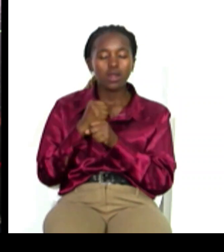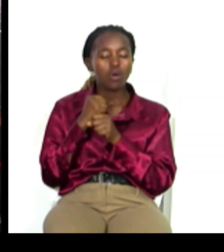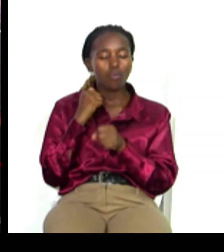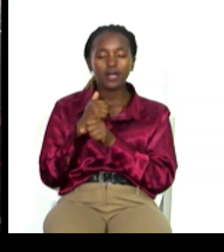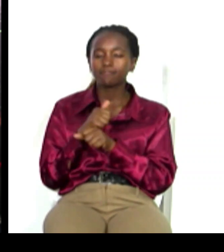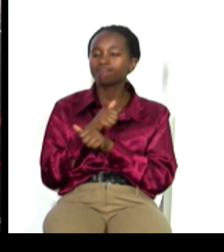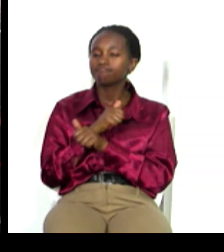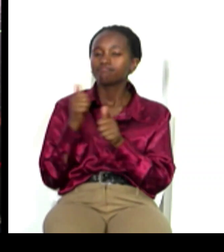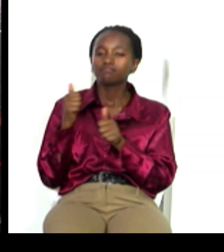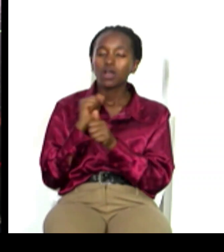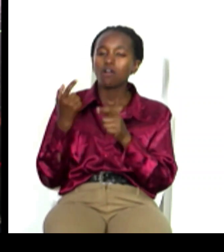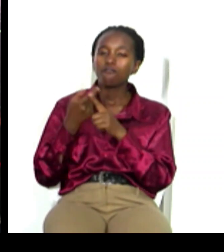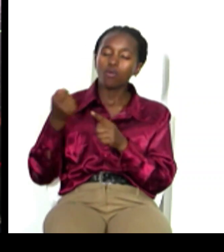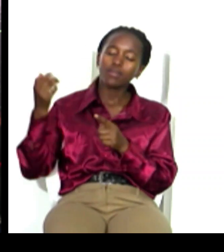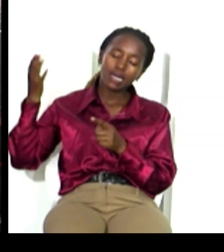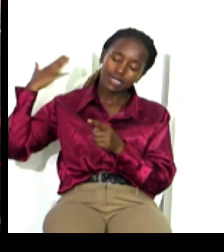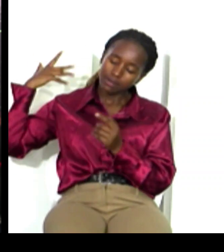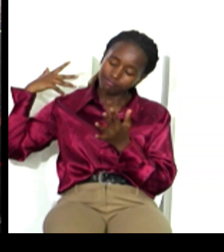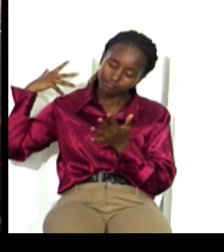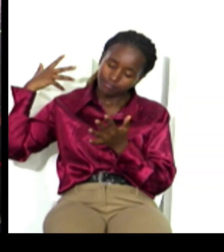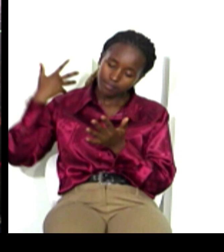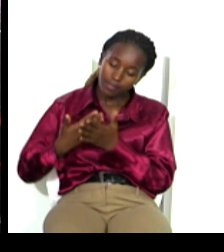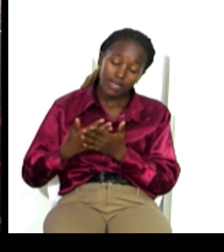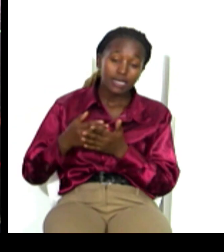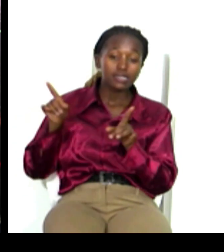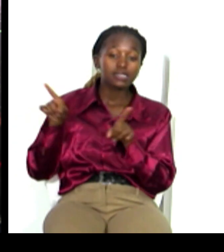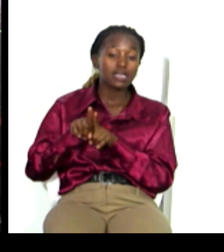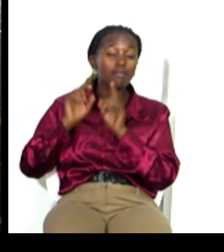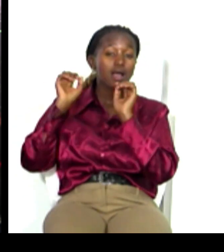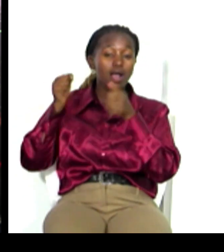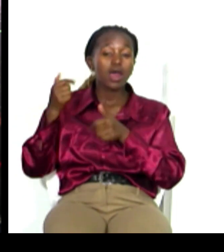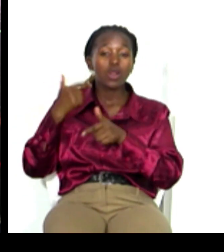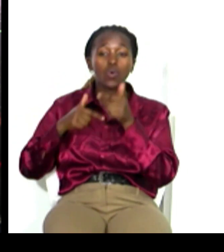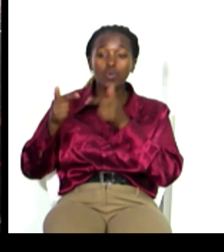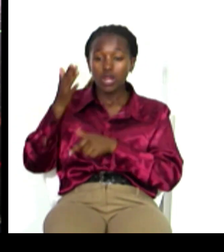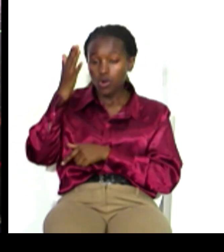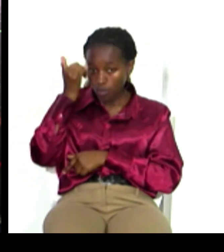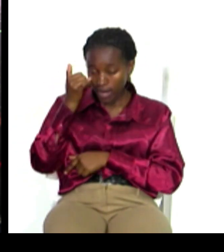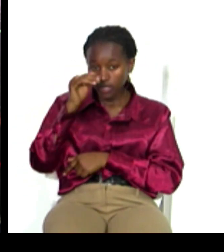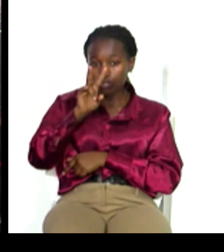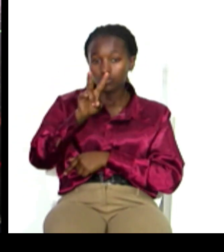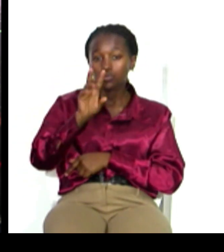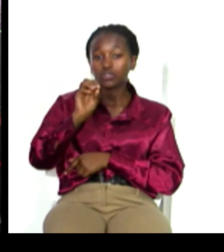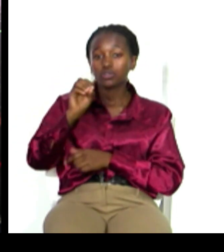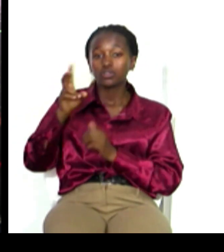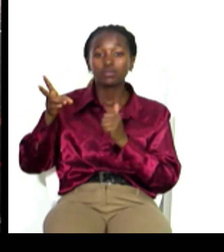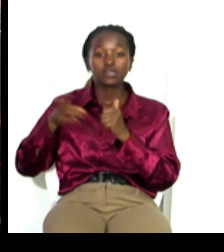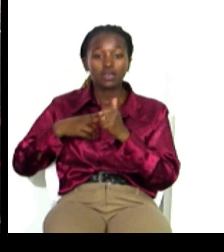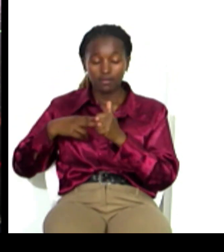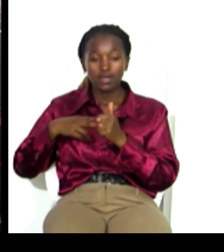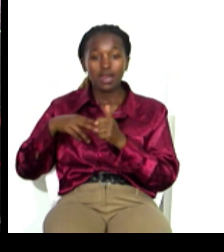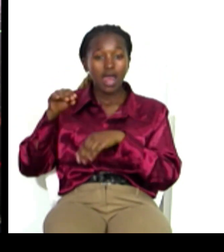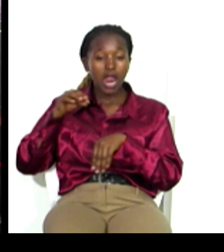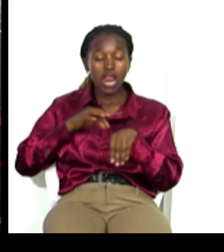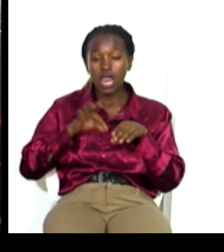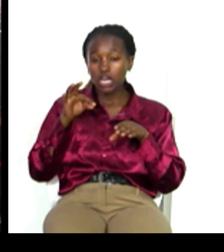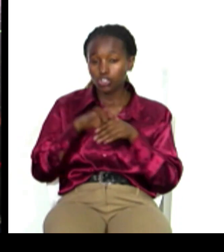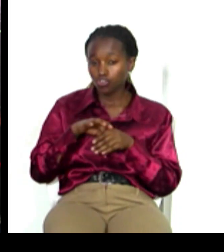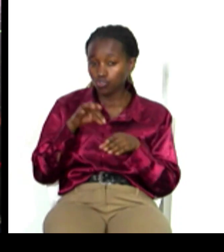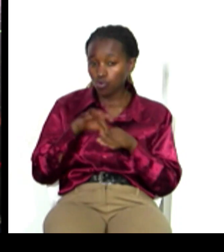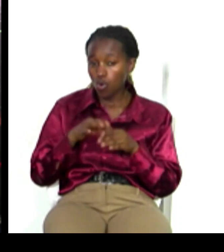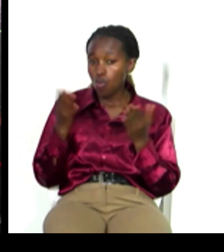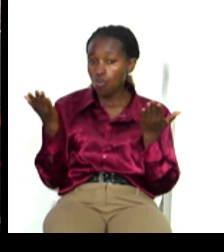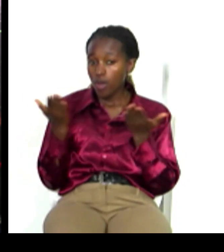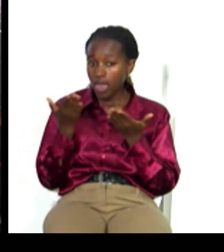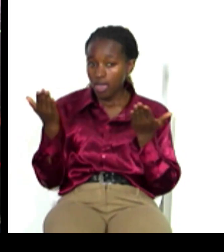been doing. What will make Raila to win the AU seat is during the 2007 election. Yeah. You know very well that